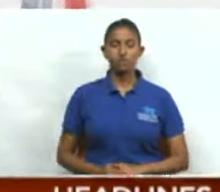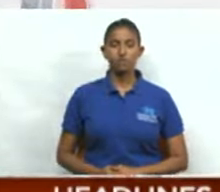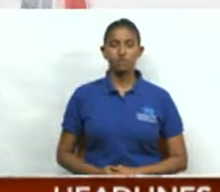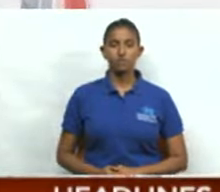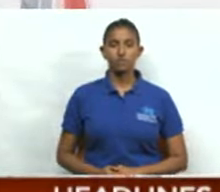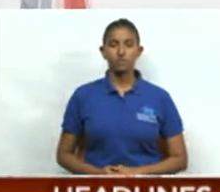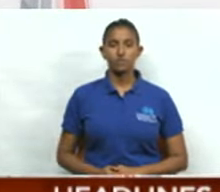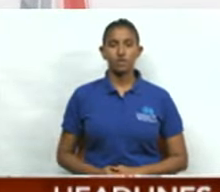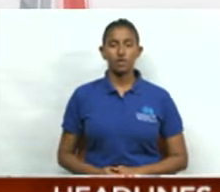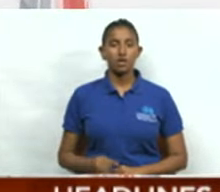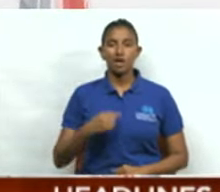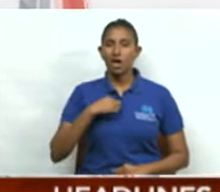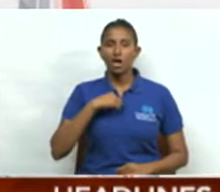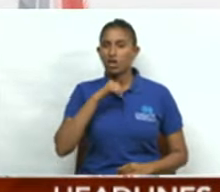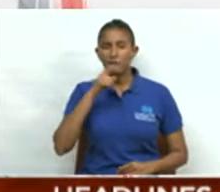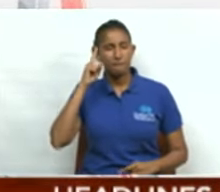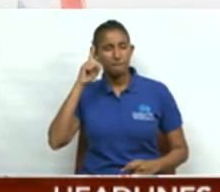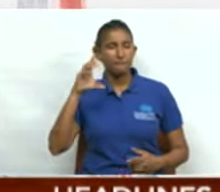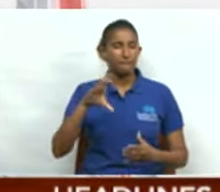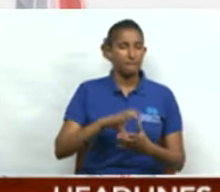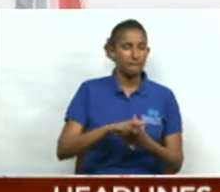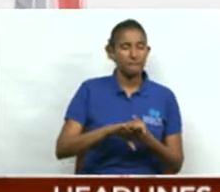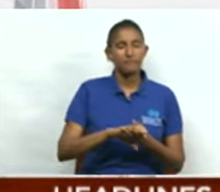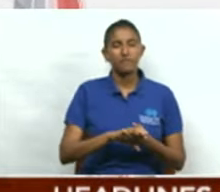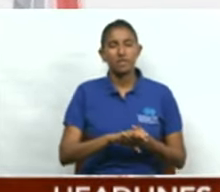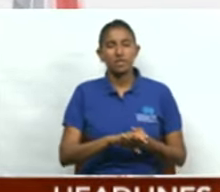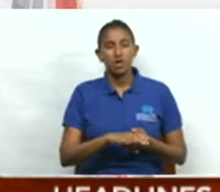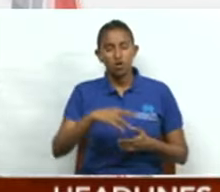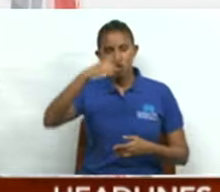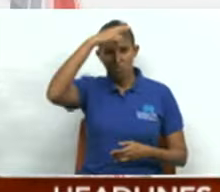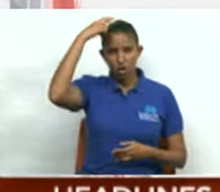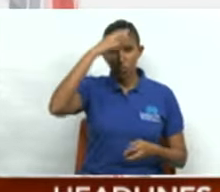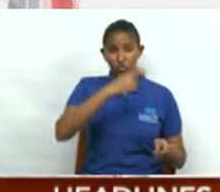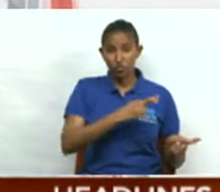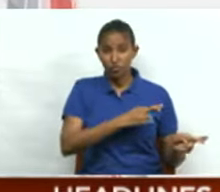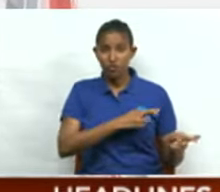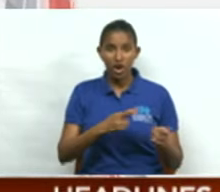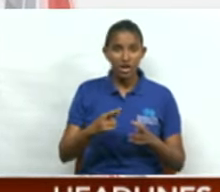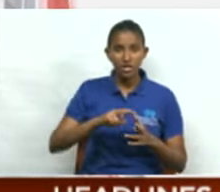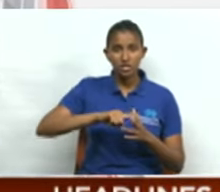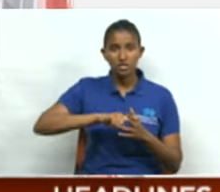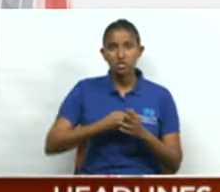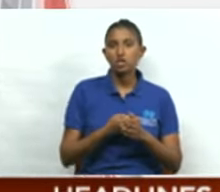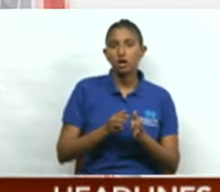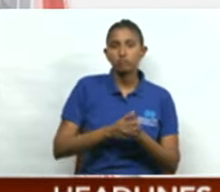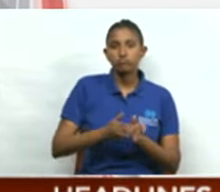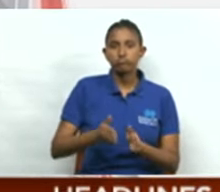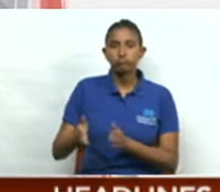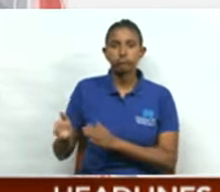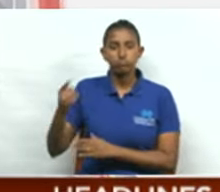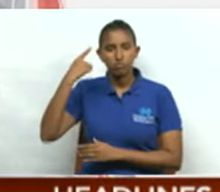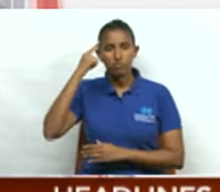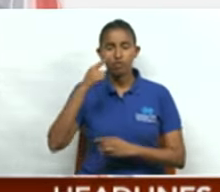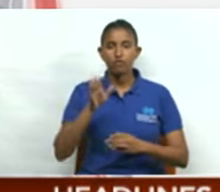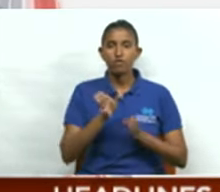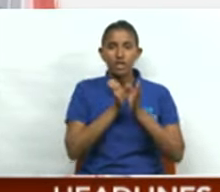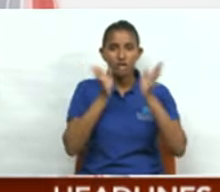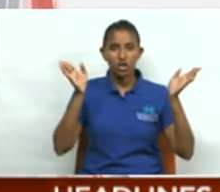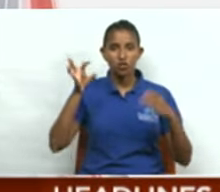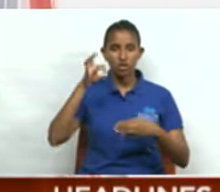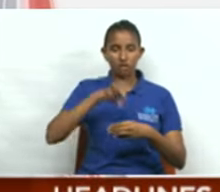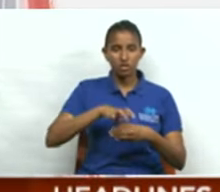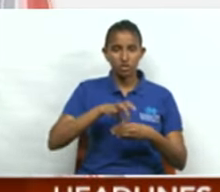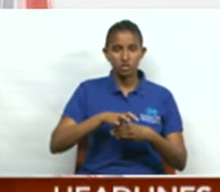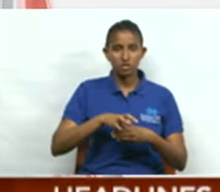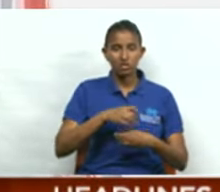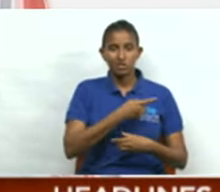I am not convinced that he is yet ready to move in that direction. This will seemingly increase the political